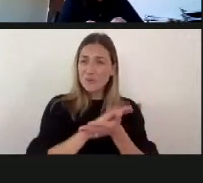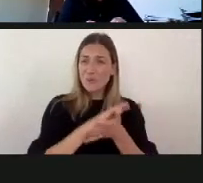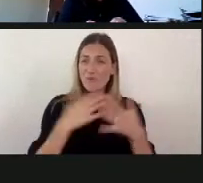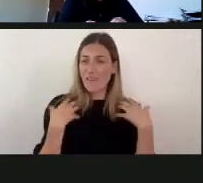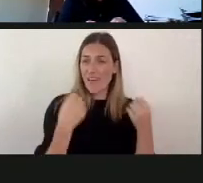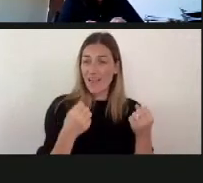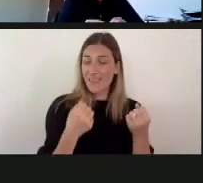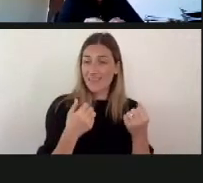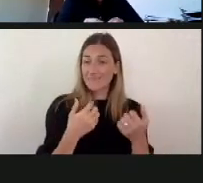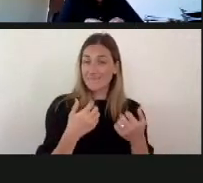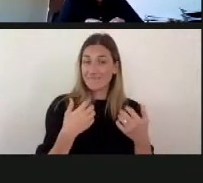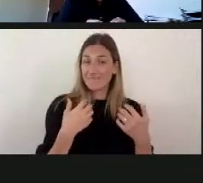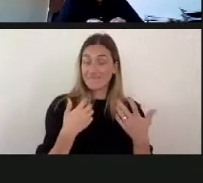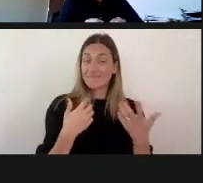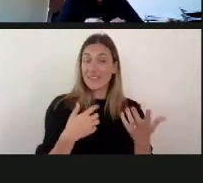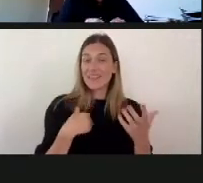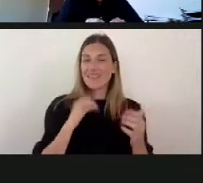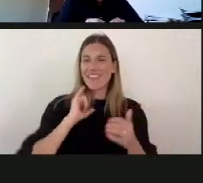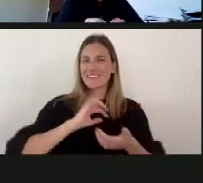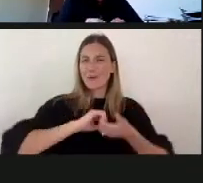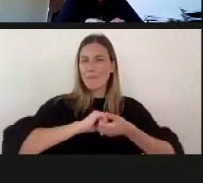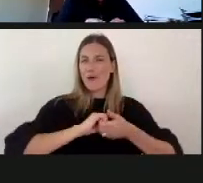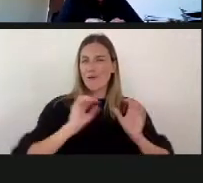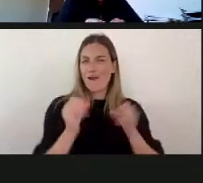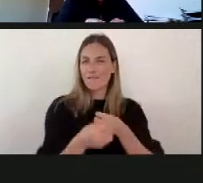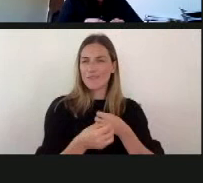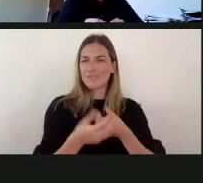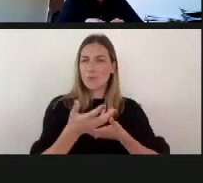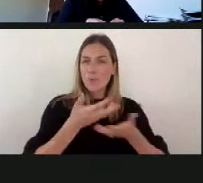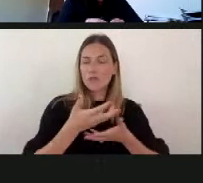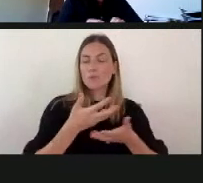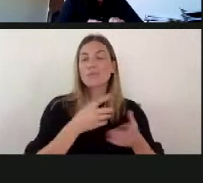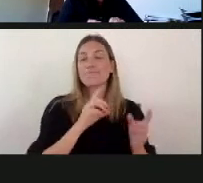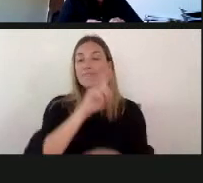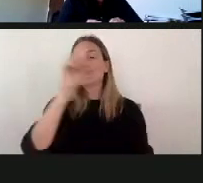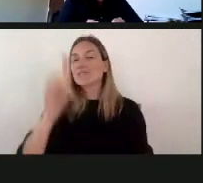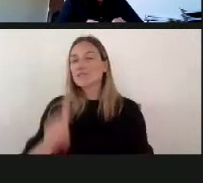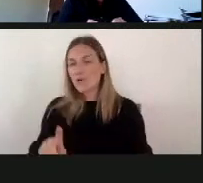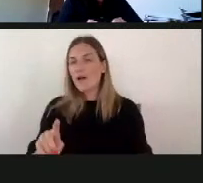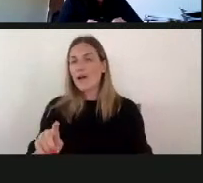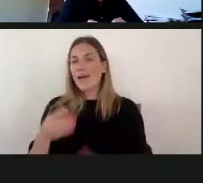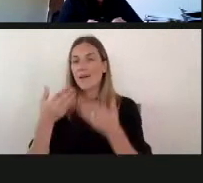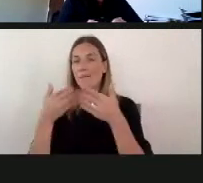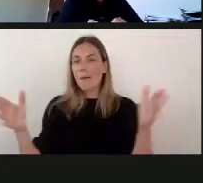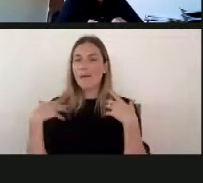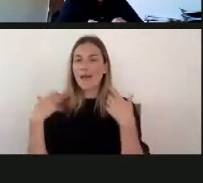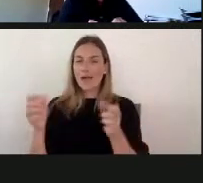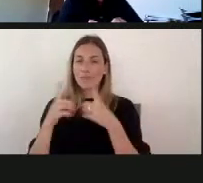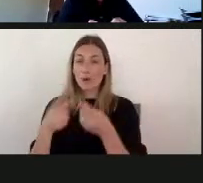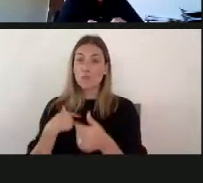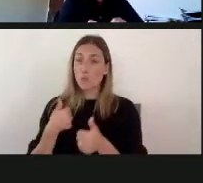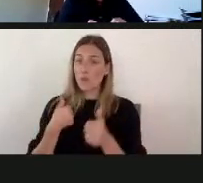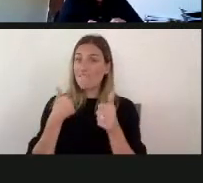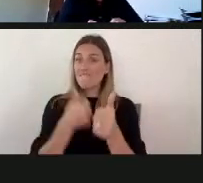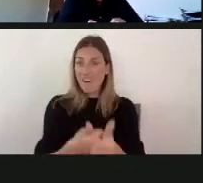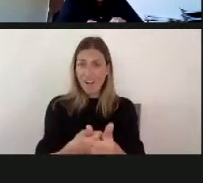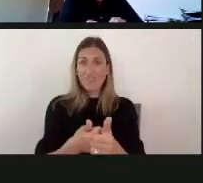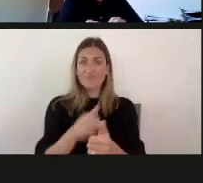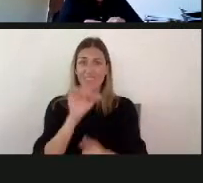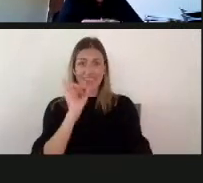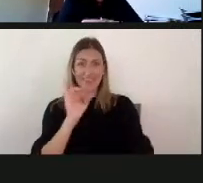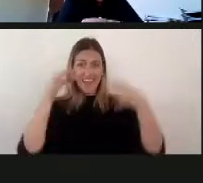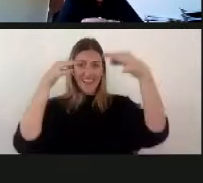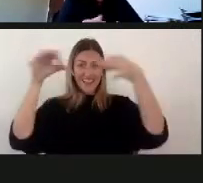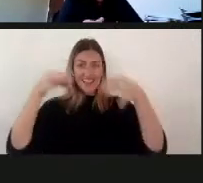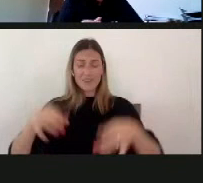which is also our partner office that works with the Detroit Health Department. So we follow that guidance after going through.